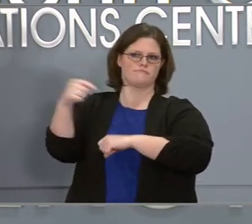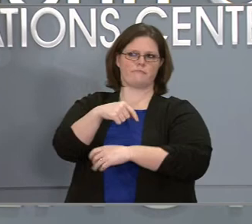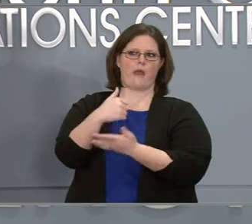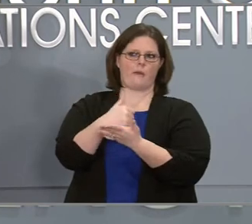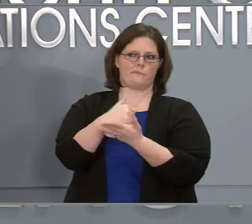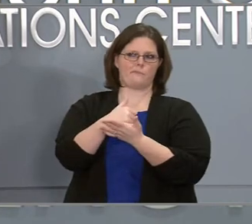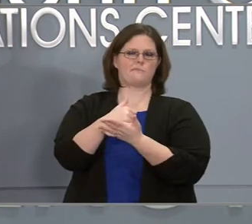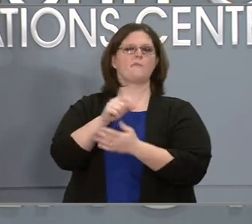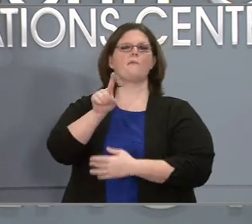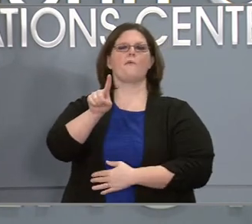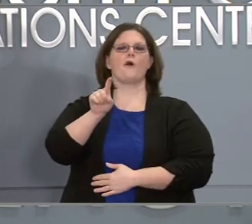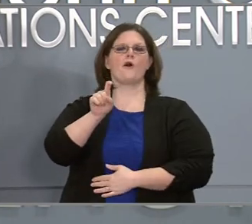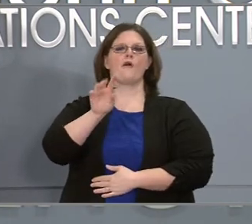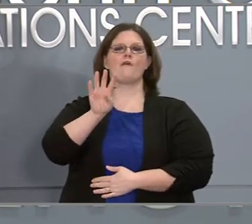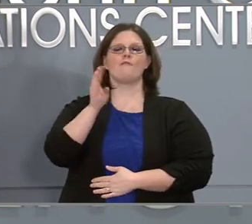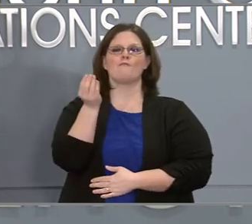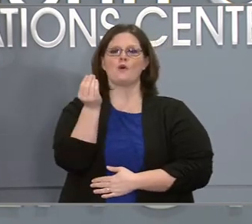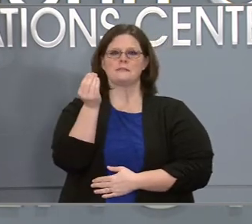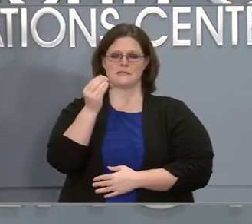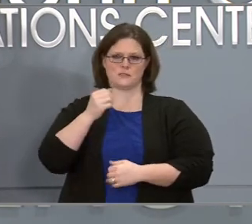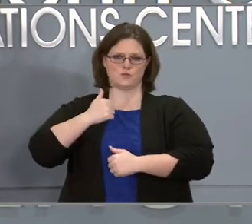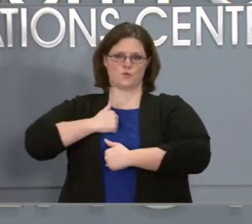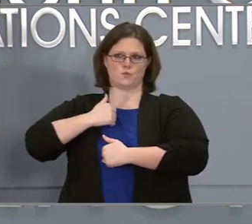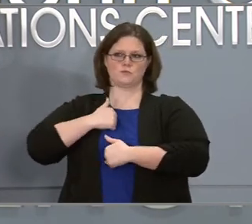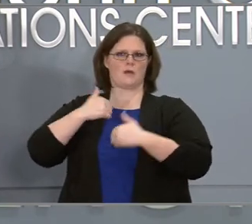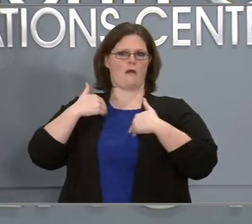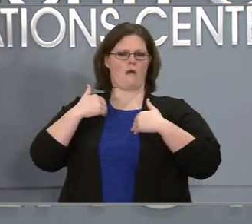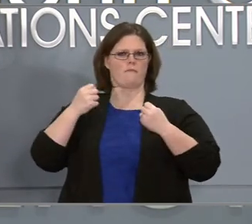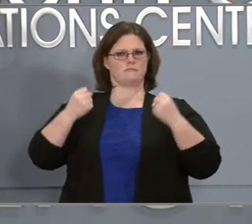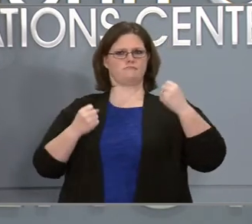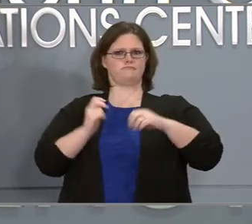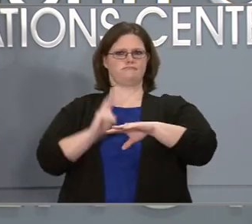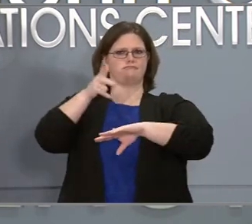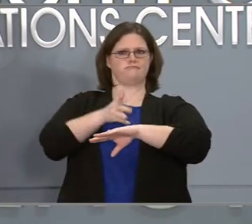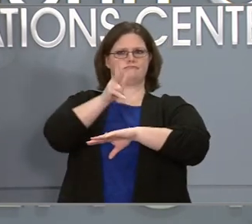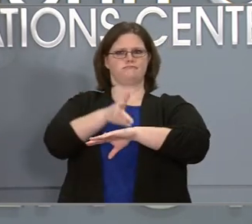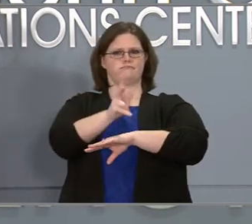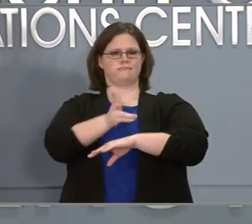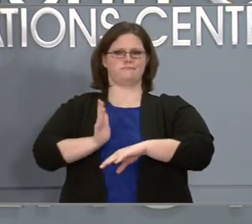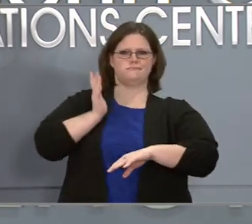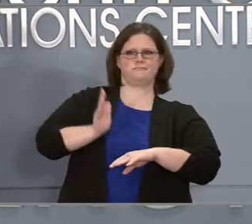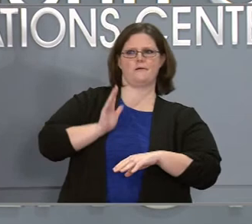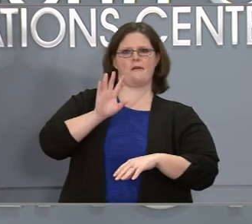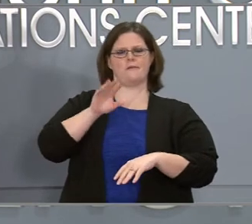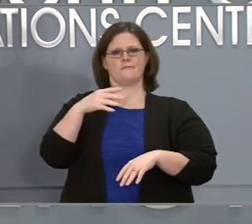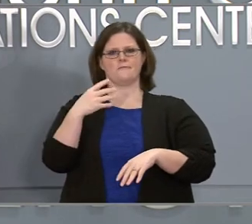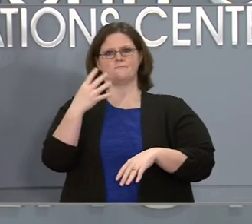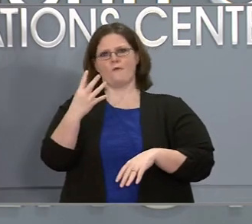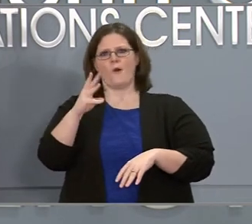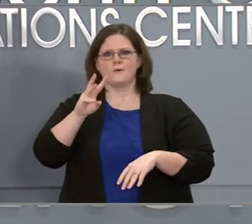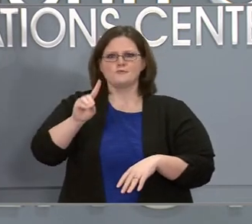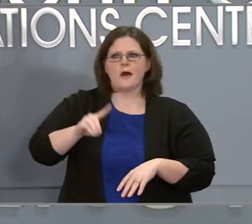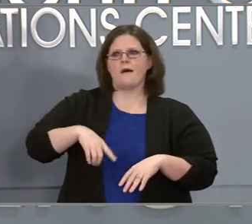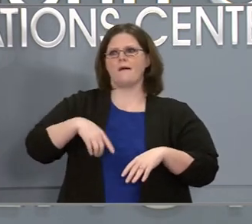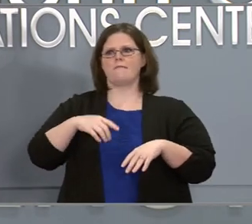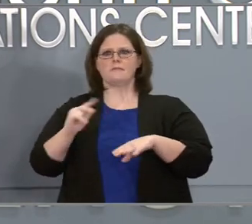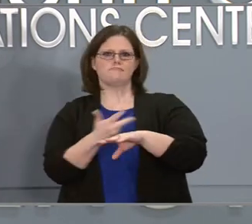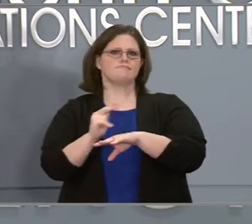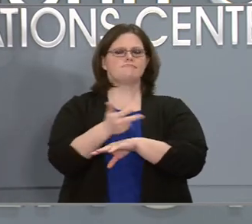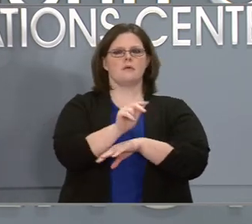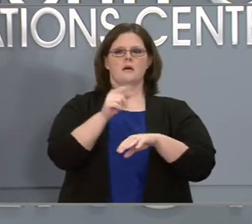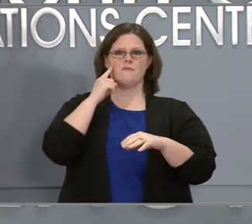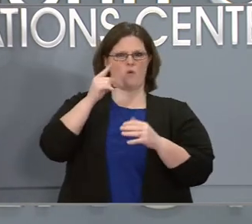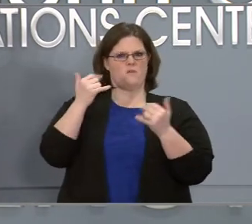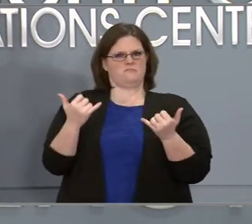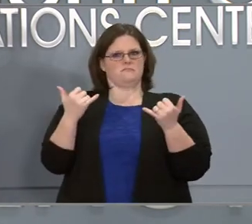114 soldiers with high clearance vehicles, trucks, and four-wheel drive ambulances are staging in central and eastern North